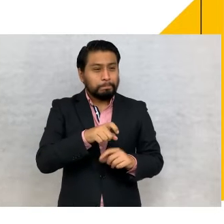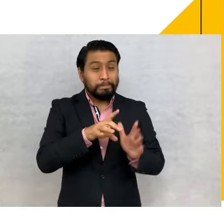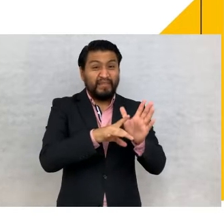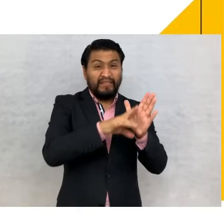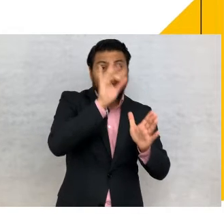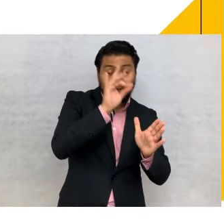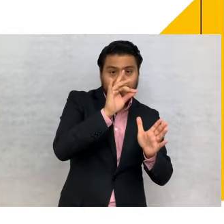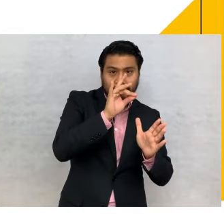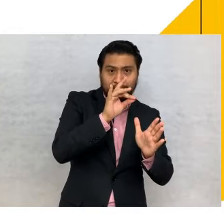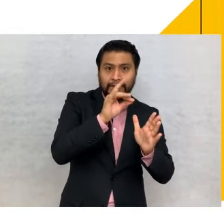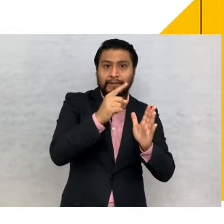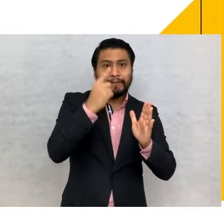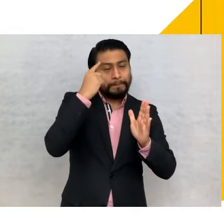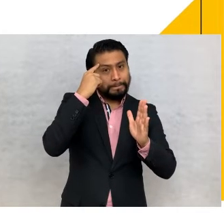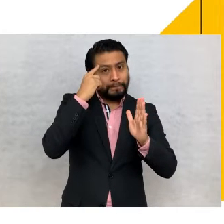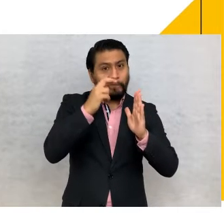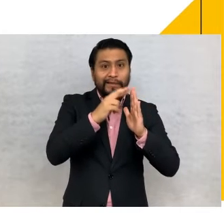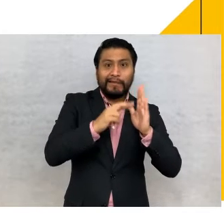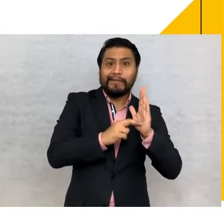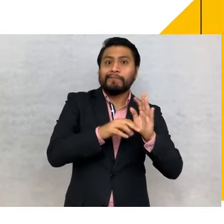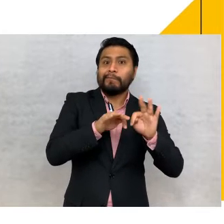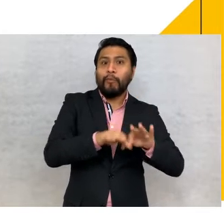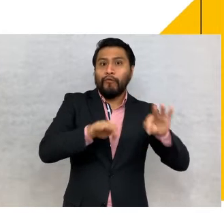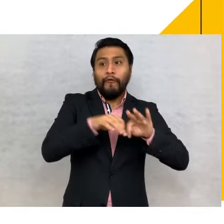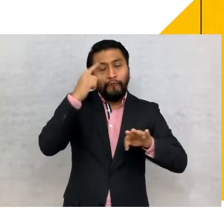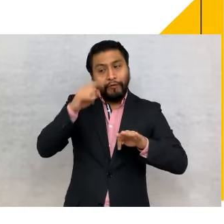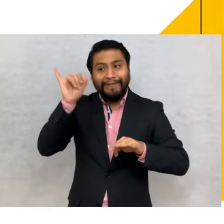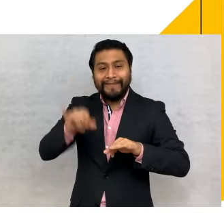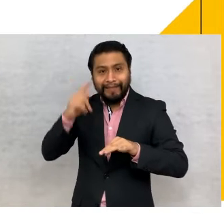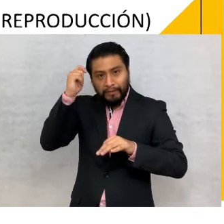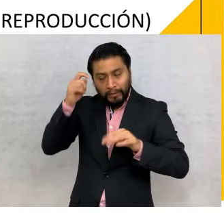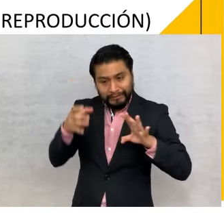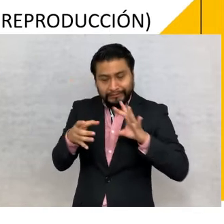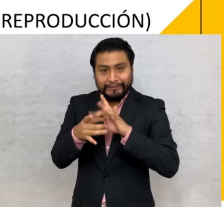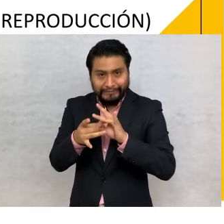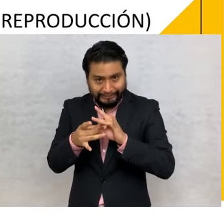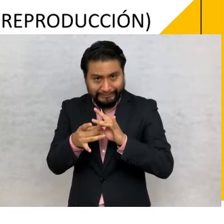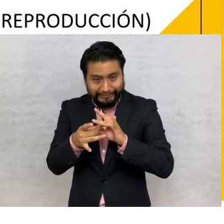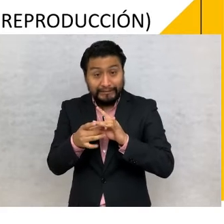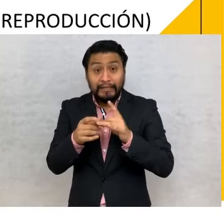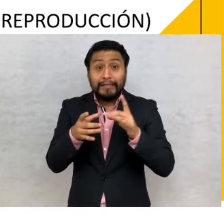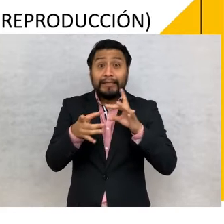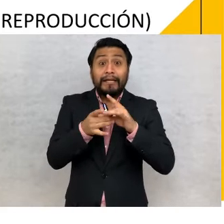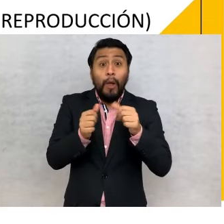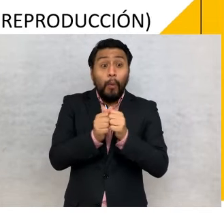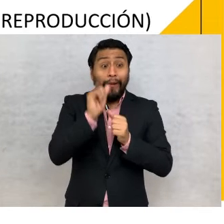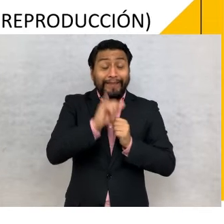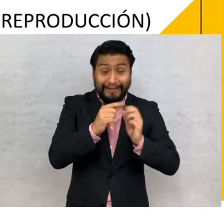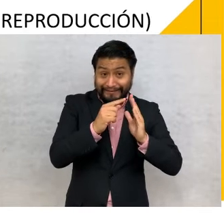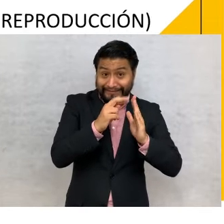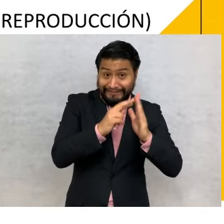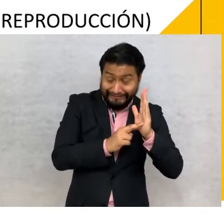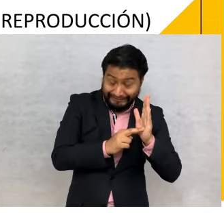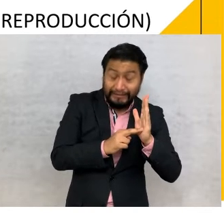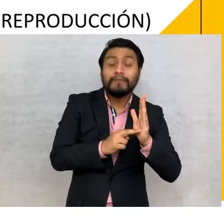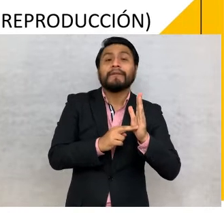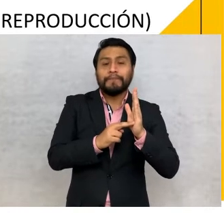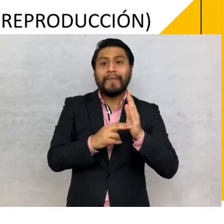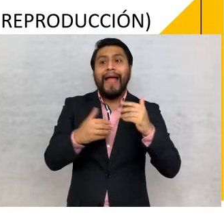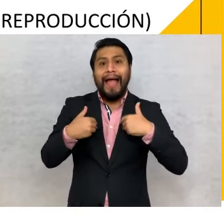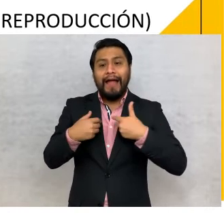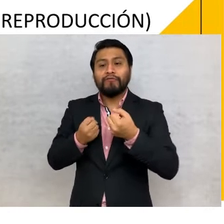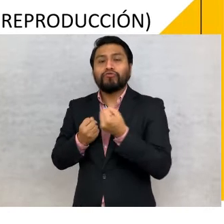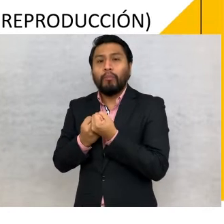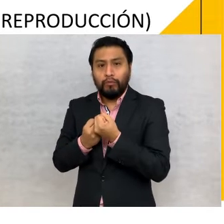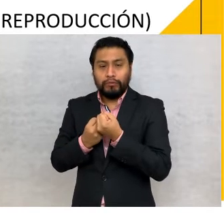principles that support this theory. Among the key principles that sustain